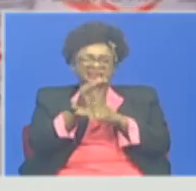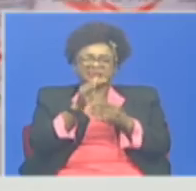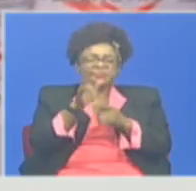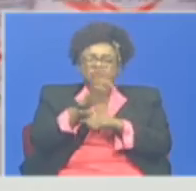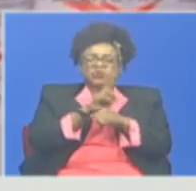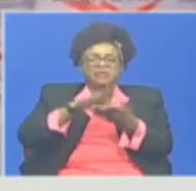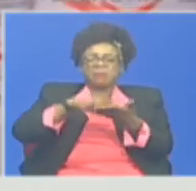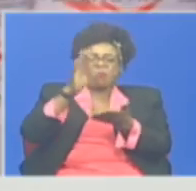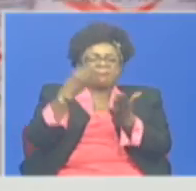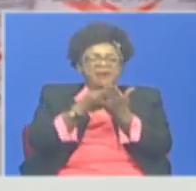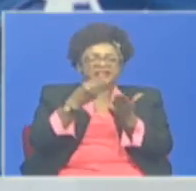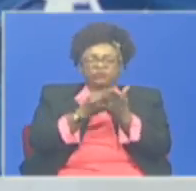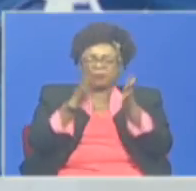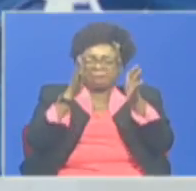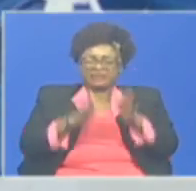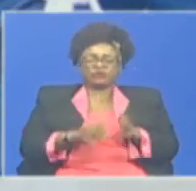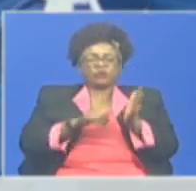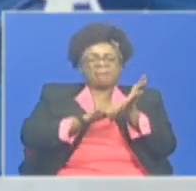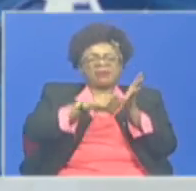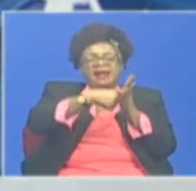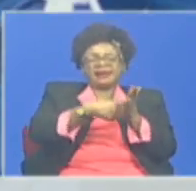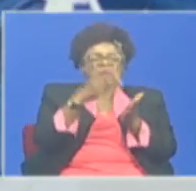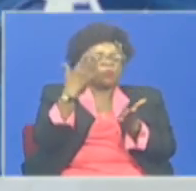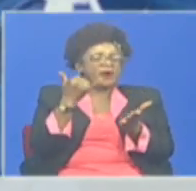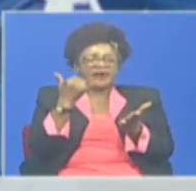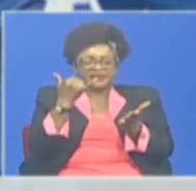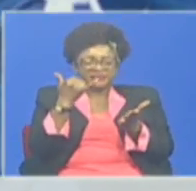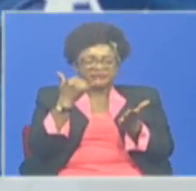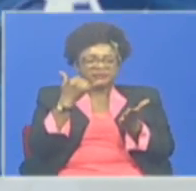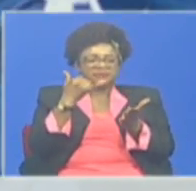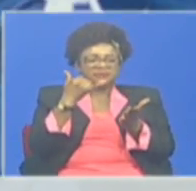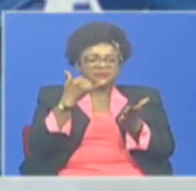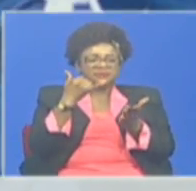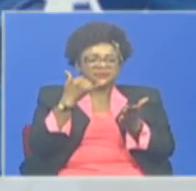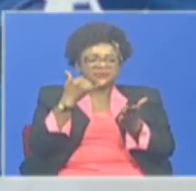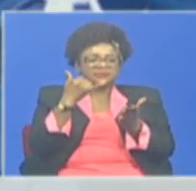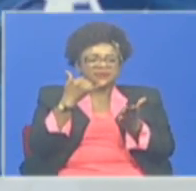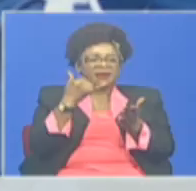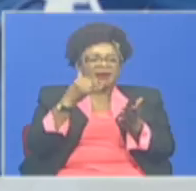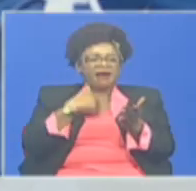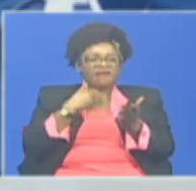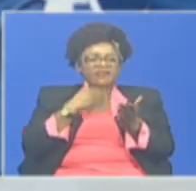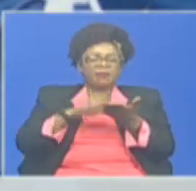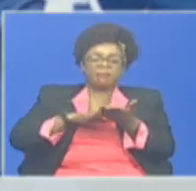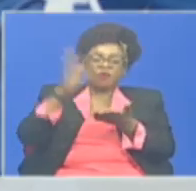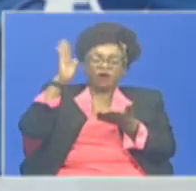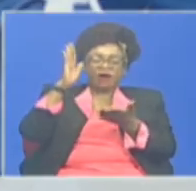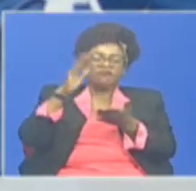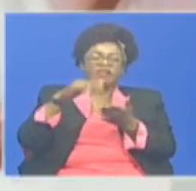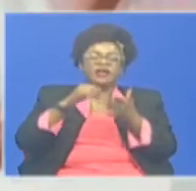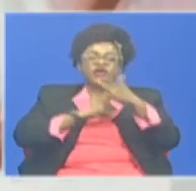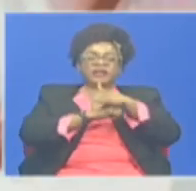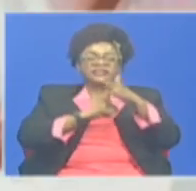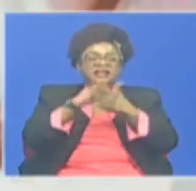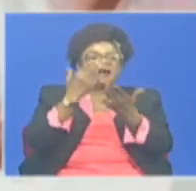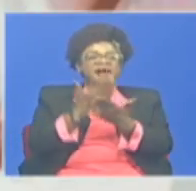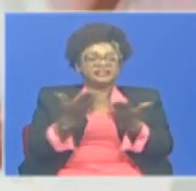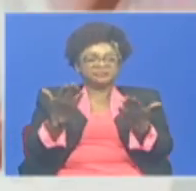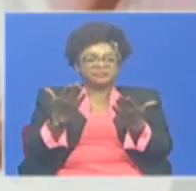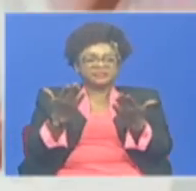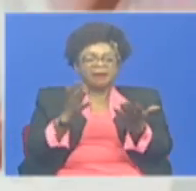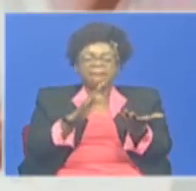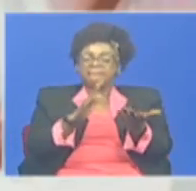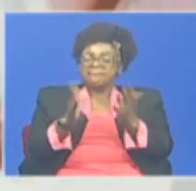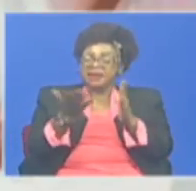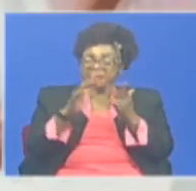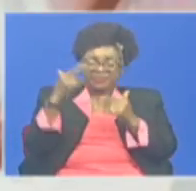money on personal branding than increasing value by acquiring more of the donated items. Perhaps the reason why